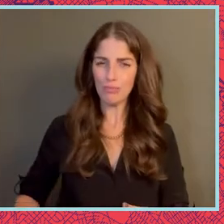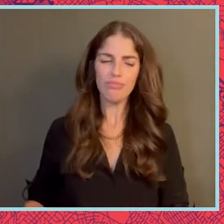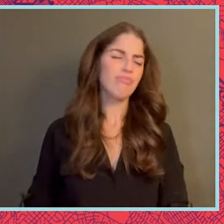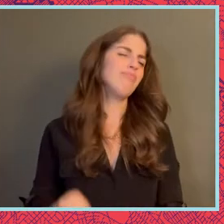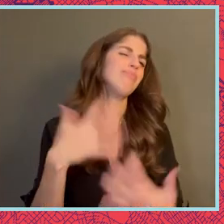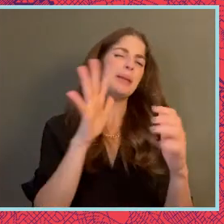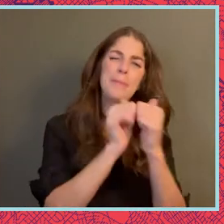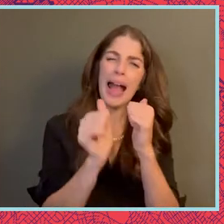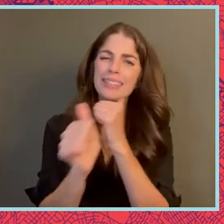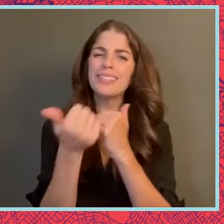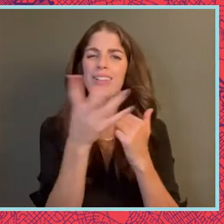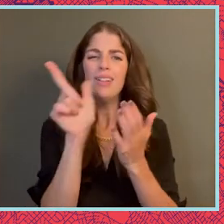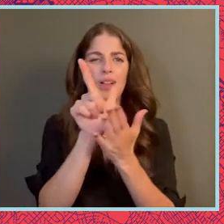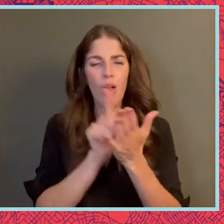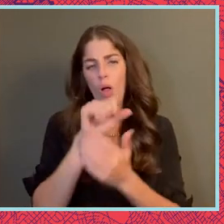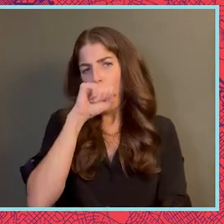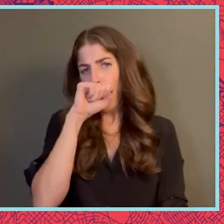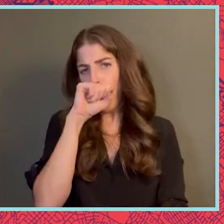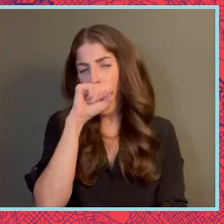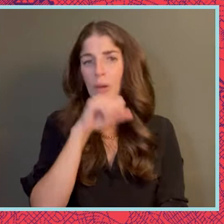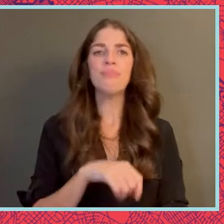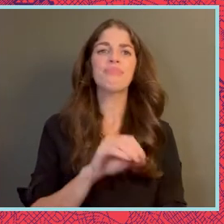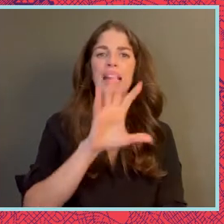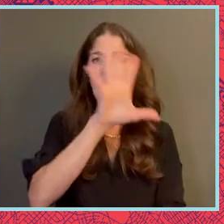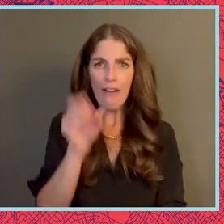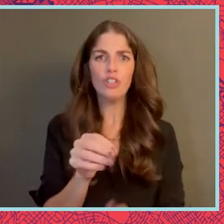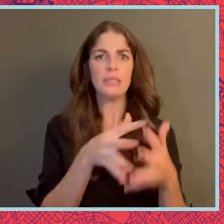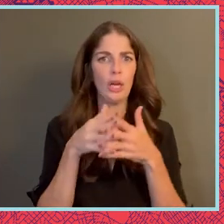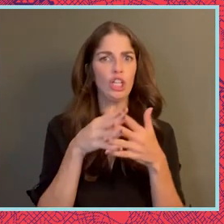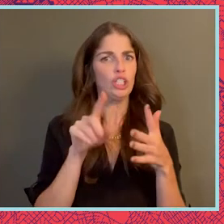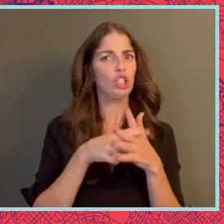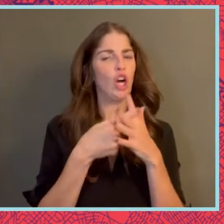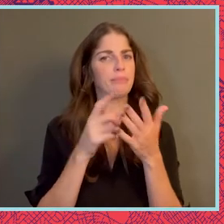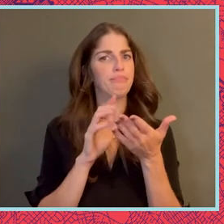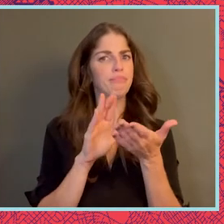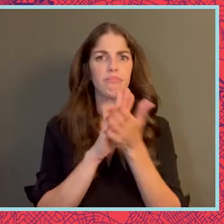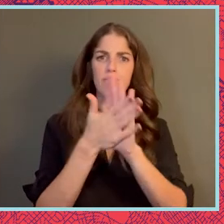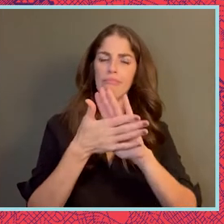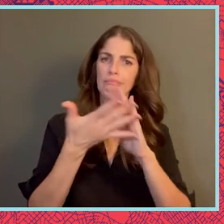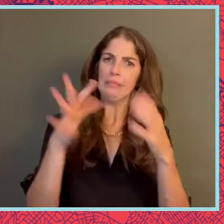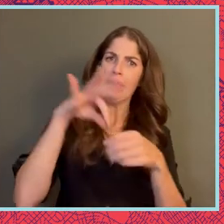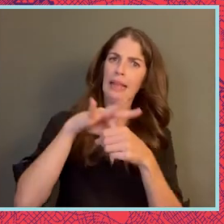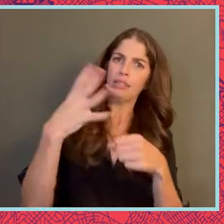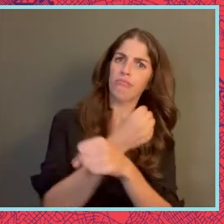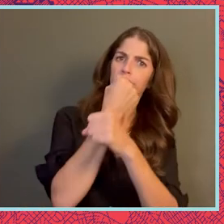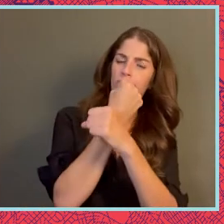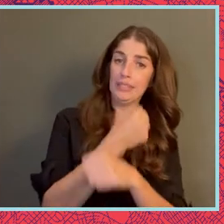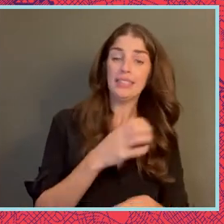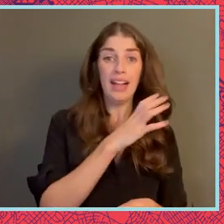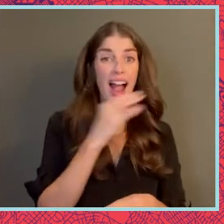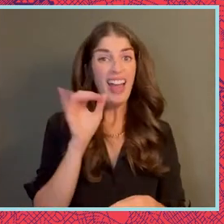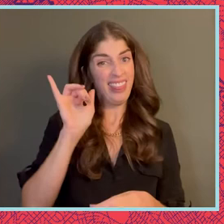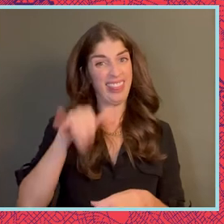passed anti-discrimination legislation. African-Americans started holding office. And a lot of local white Democrats, because D.C. was